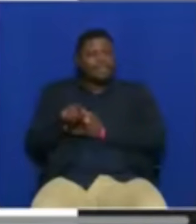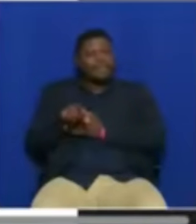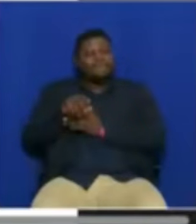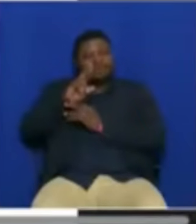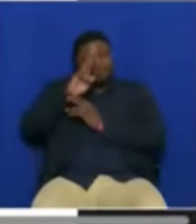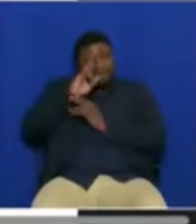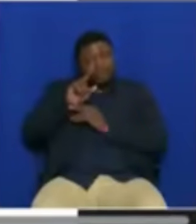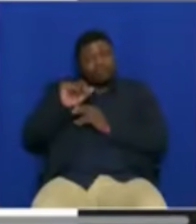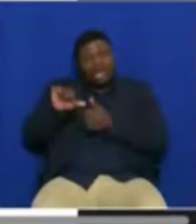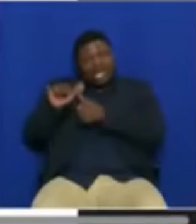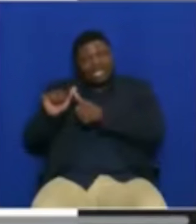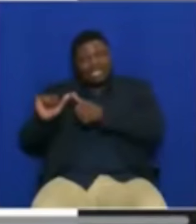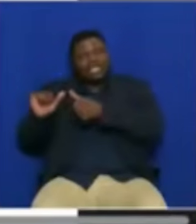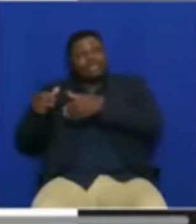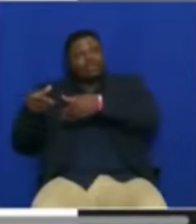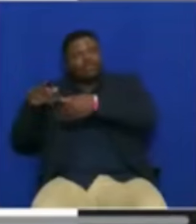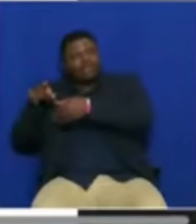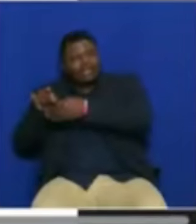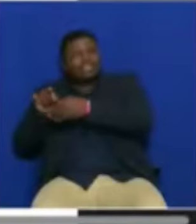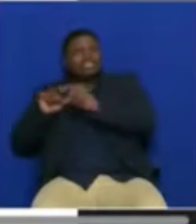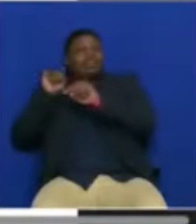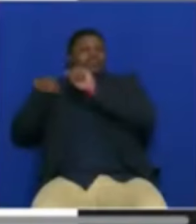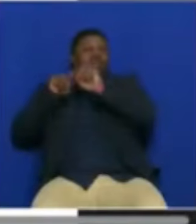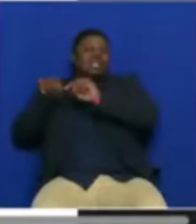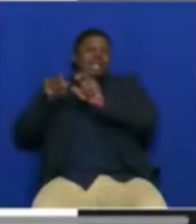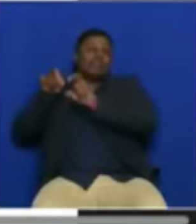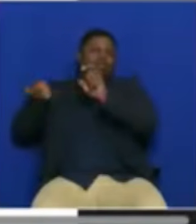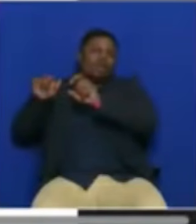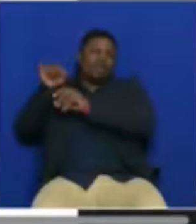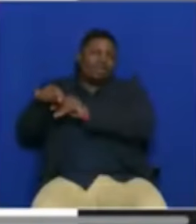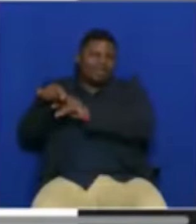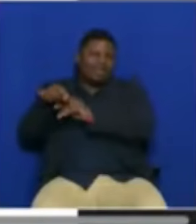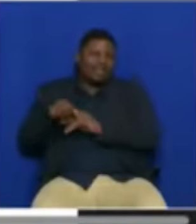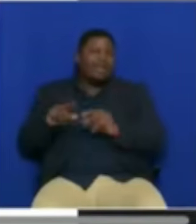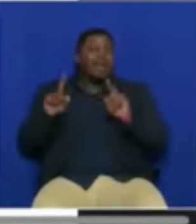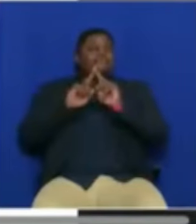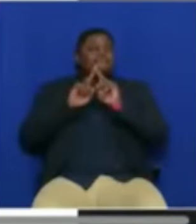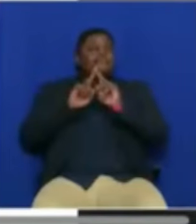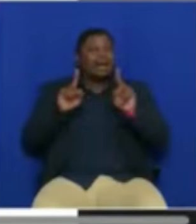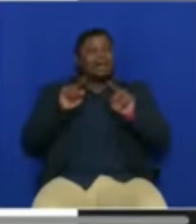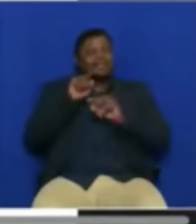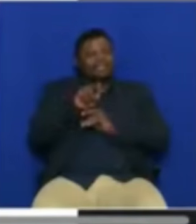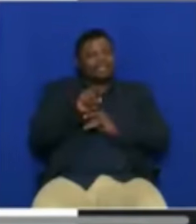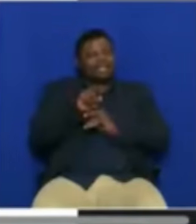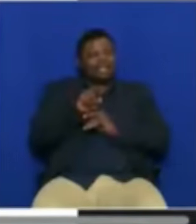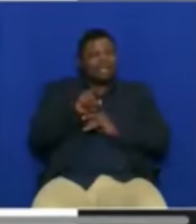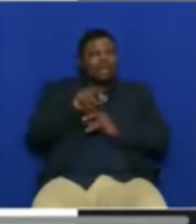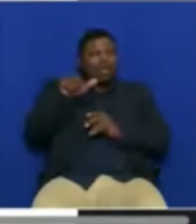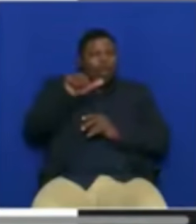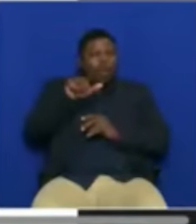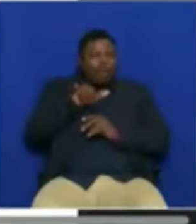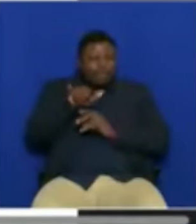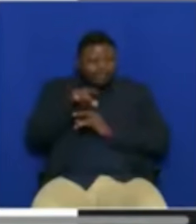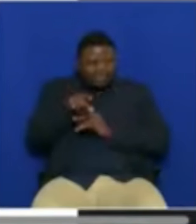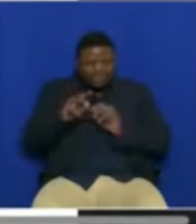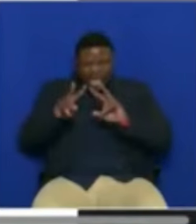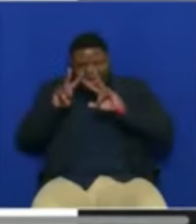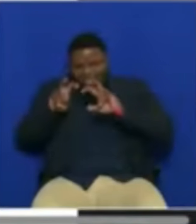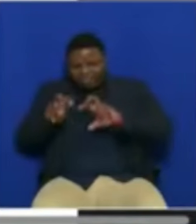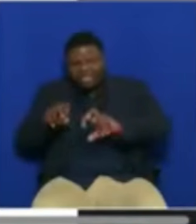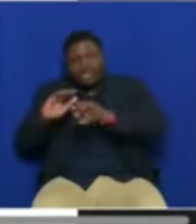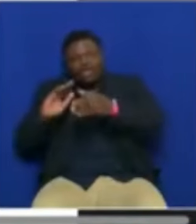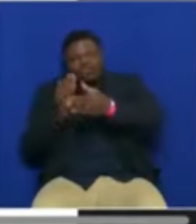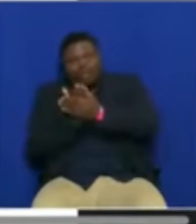Which Section 27 affidavit triggered an investigation into the clearance and vetting of General